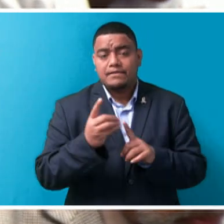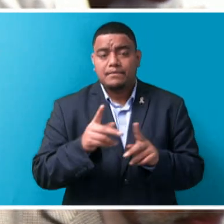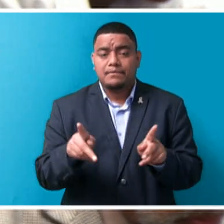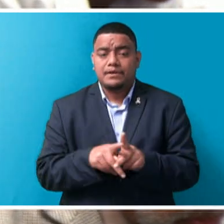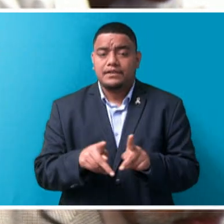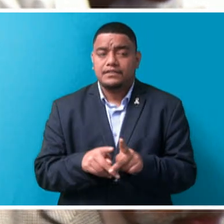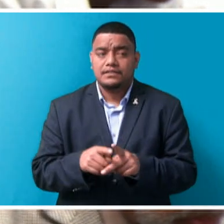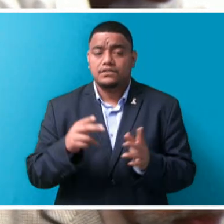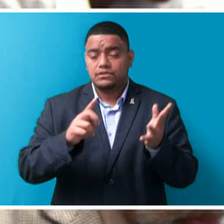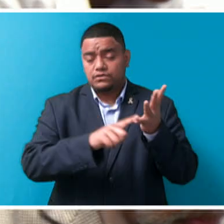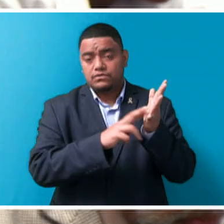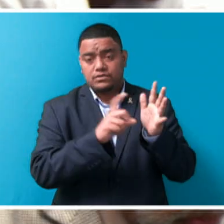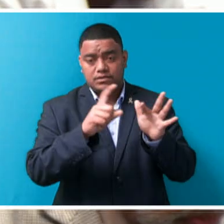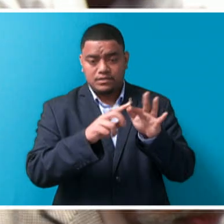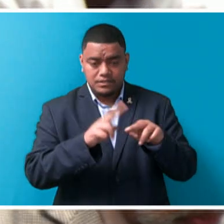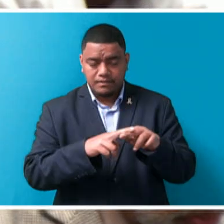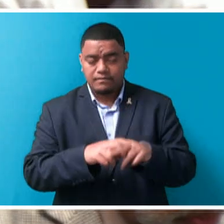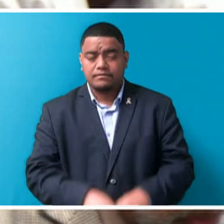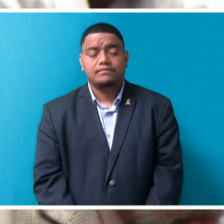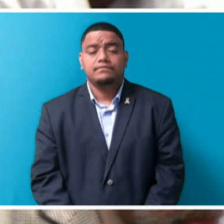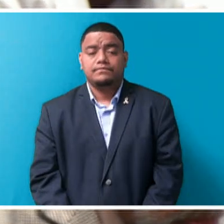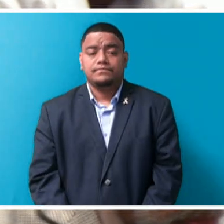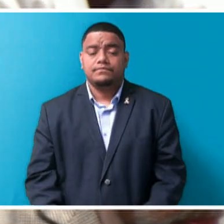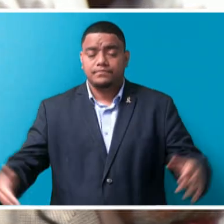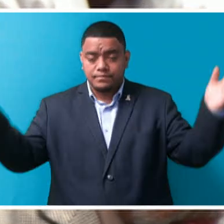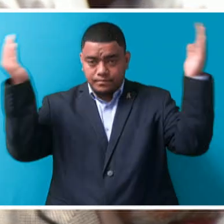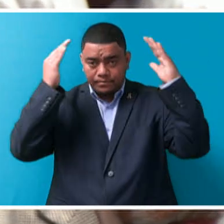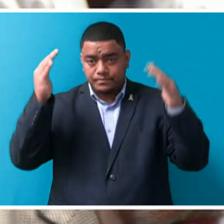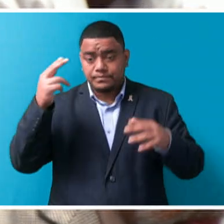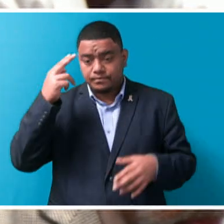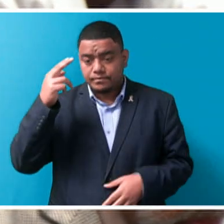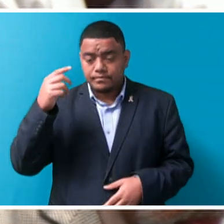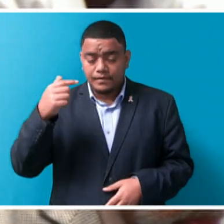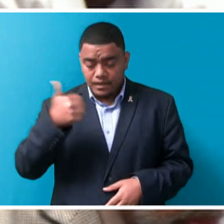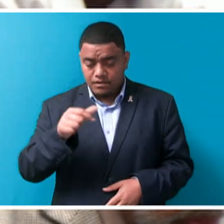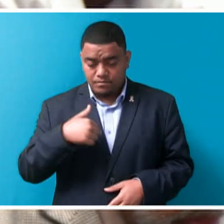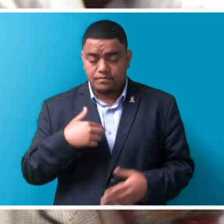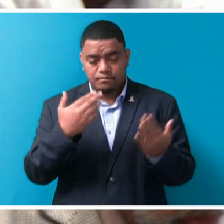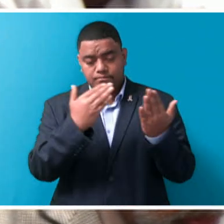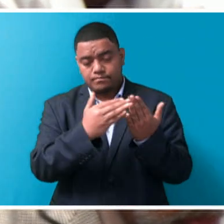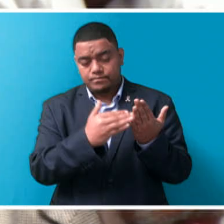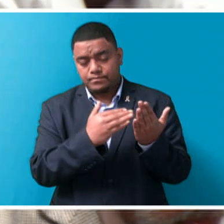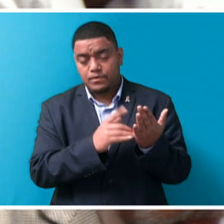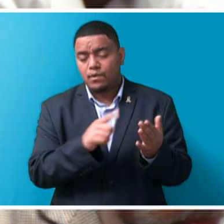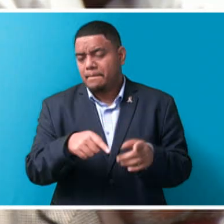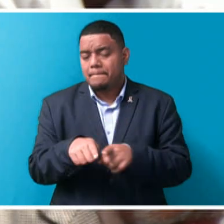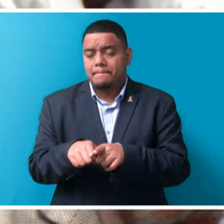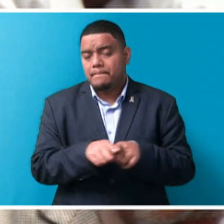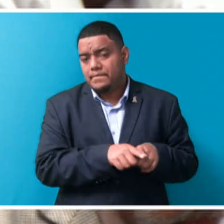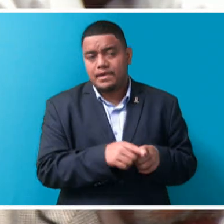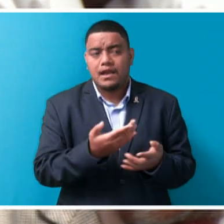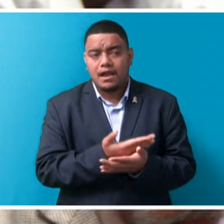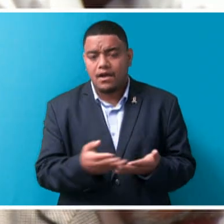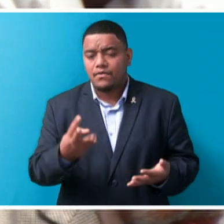the UNICEF and DFED. Mr. Speaker, allow me to briefly outline what these regulations entail to illustrate how they